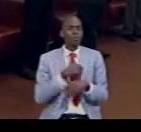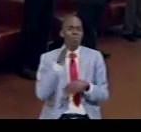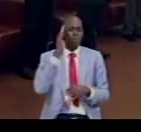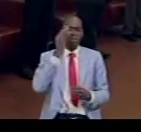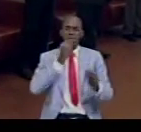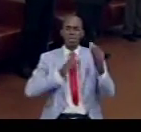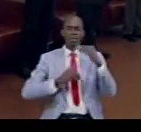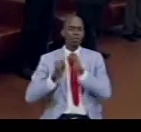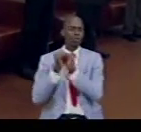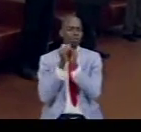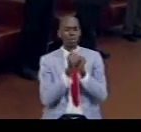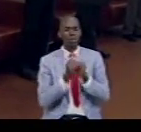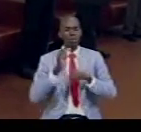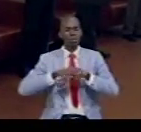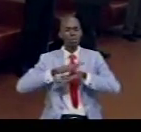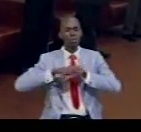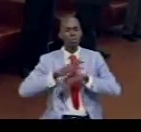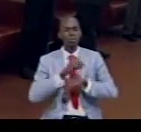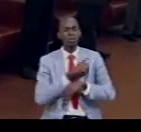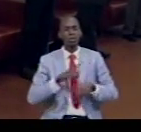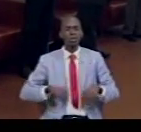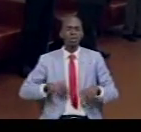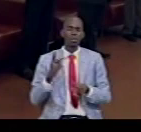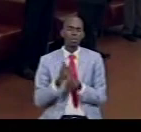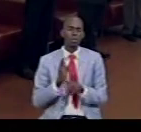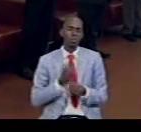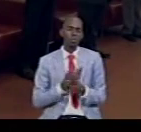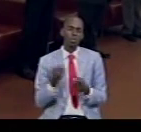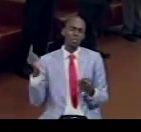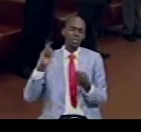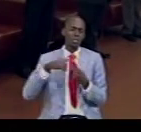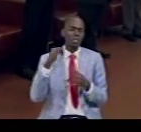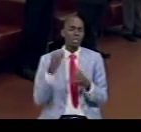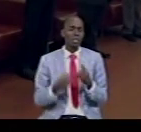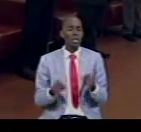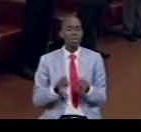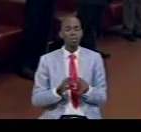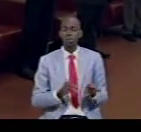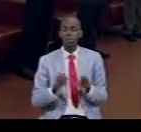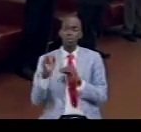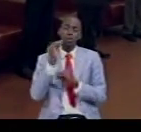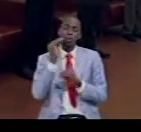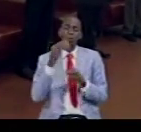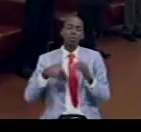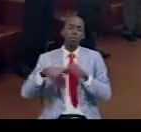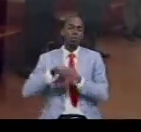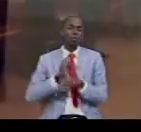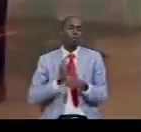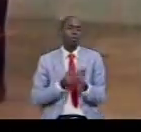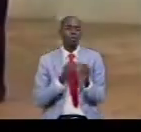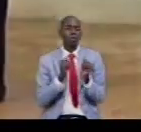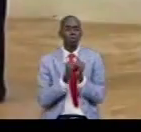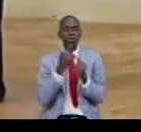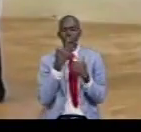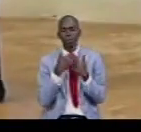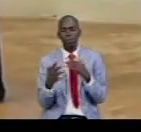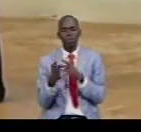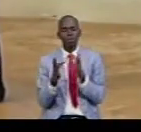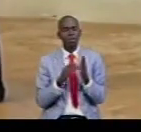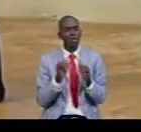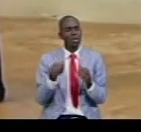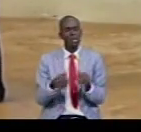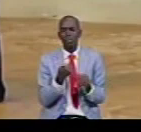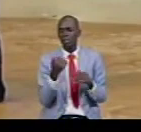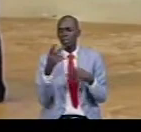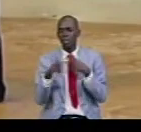Jesus. Keep us till the very end, O God. And as we go home, cover us with the blood of Jesus. Every spot of accident,